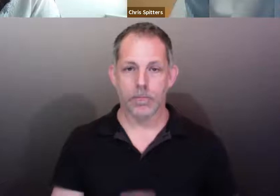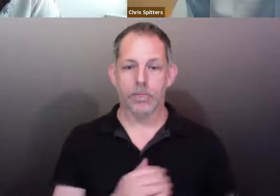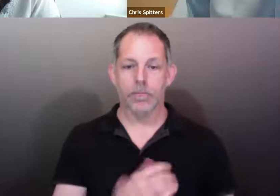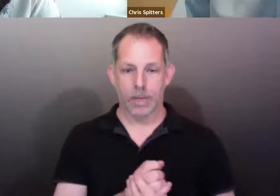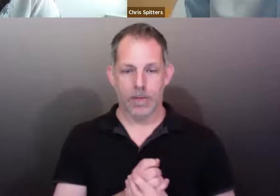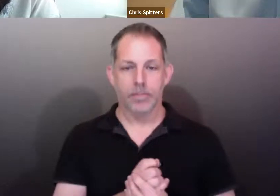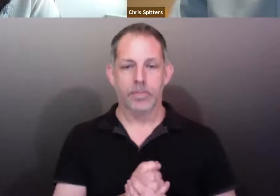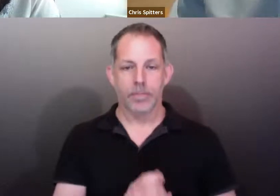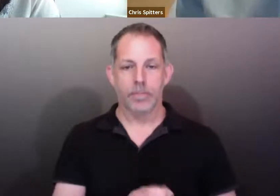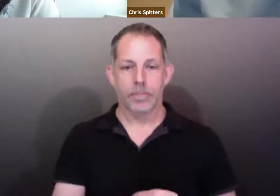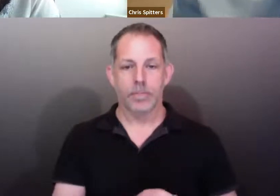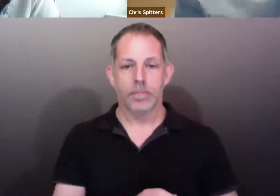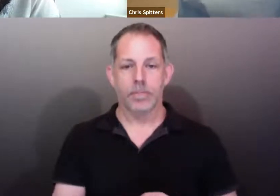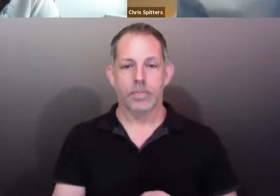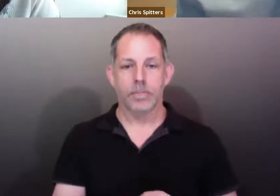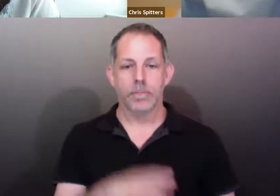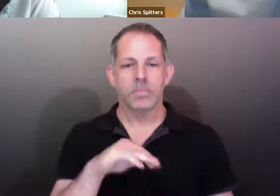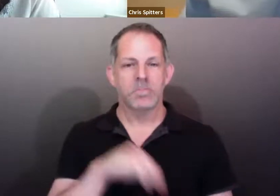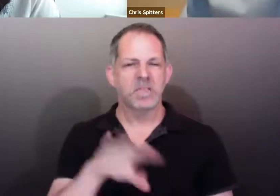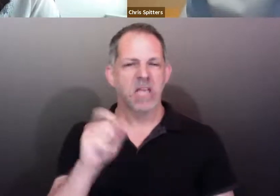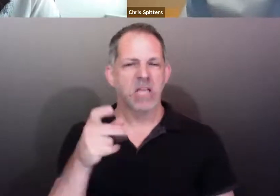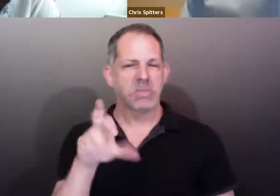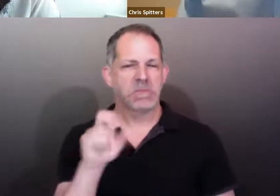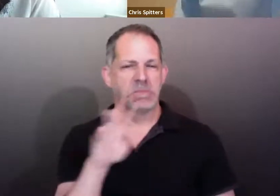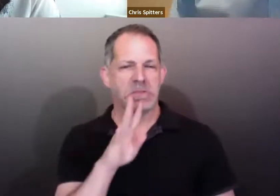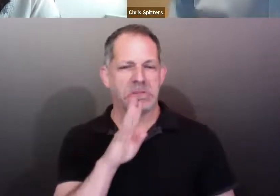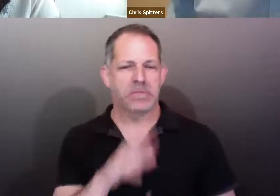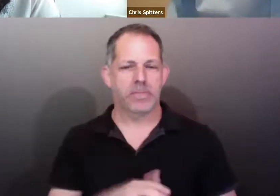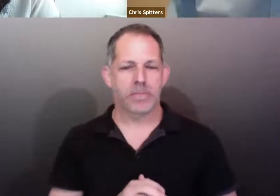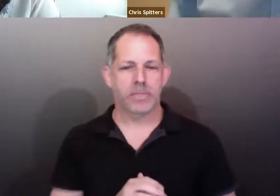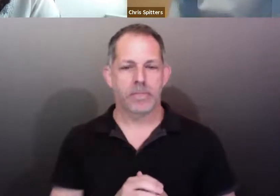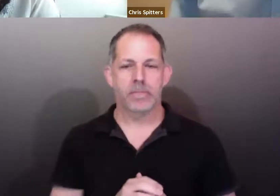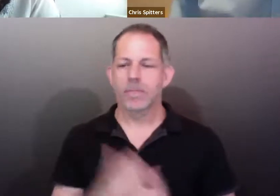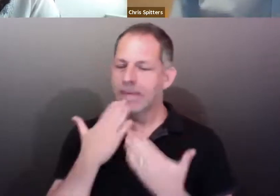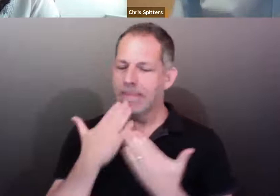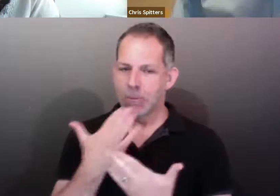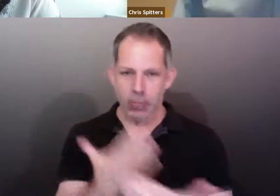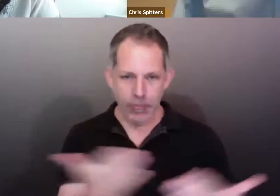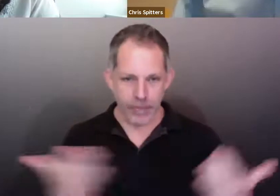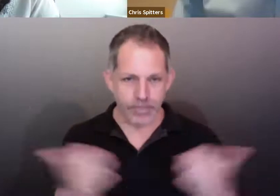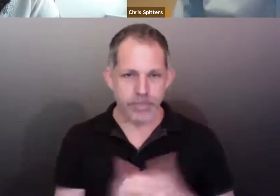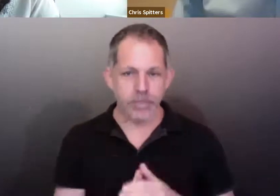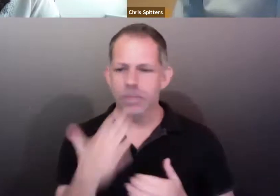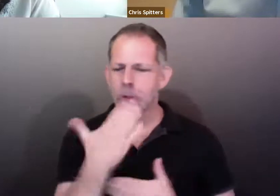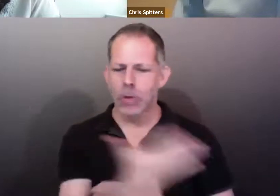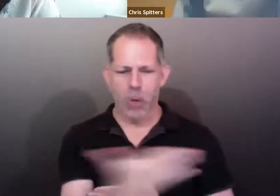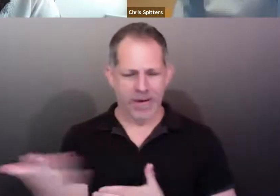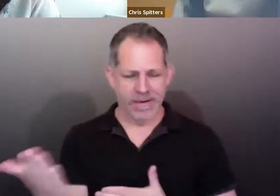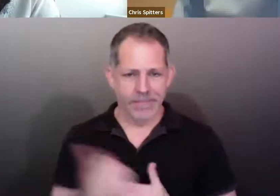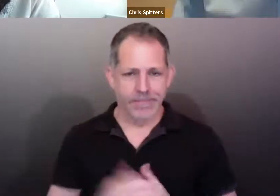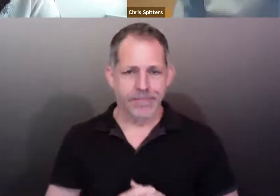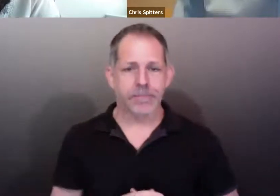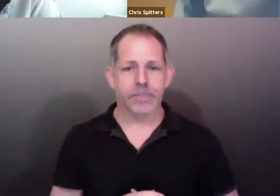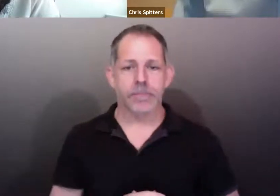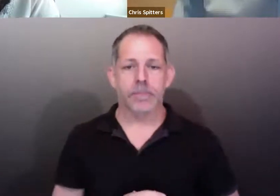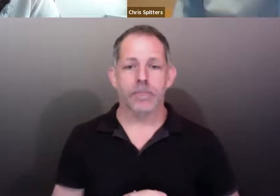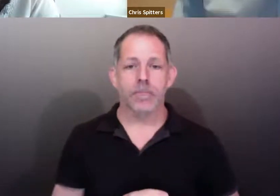Thank you, Carrie, and good morning, everyone. I'd like to start the comments today just by addressing the wildfire